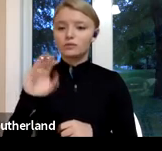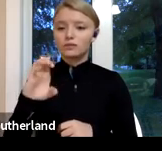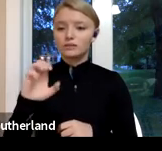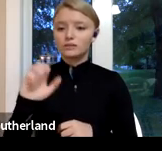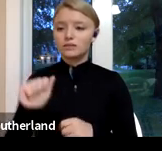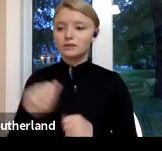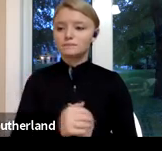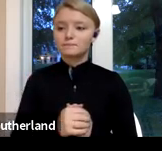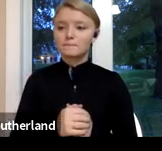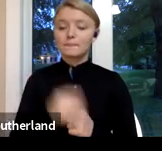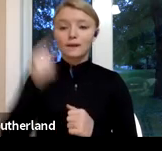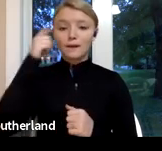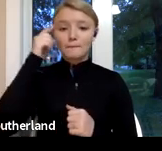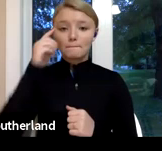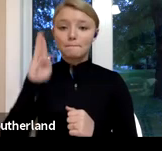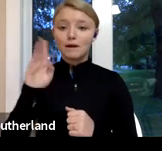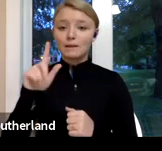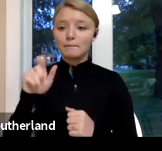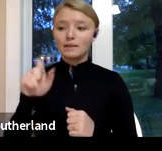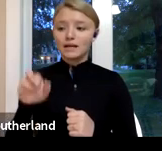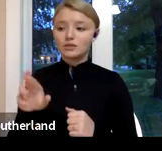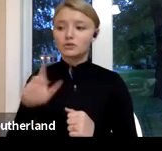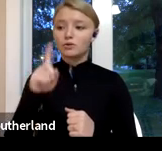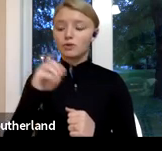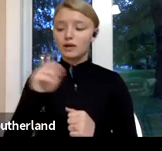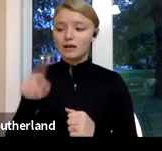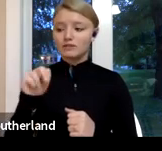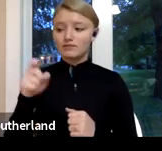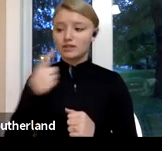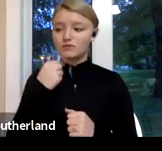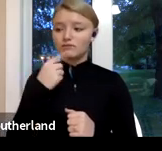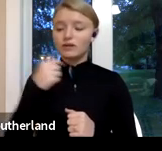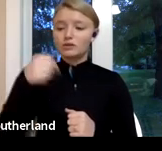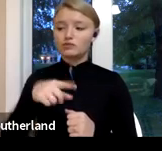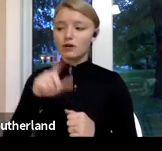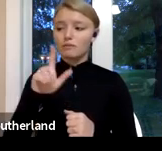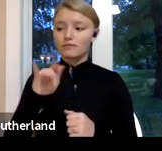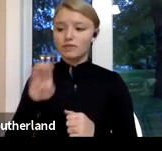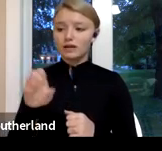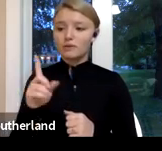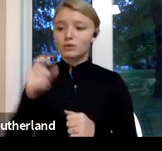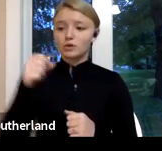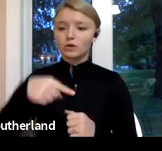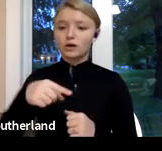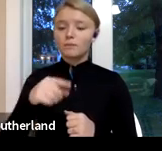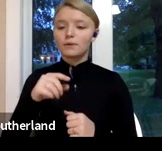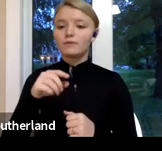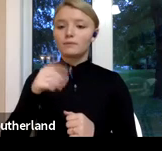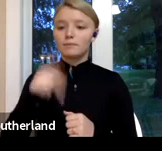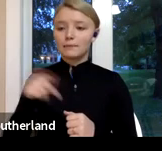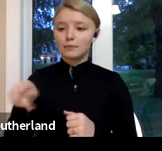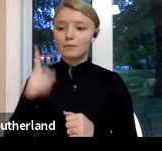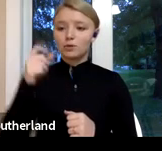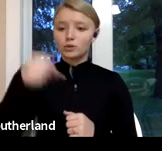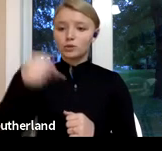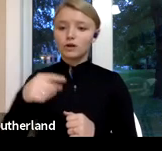Mind Blaster, 1 ounce of Ningxia Red, 1 drop of lime, 1 drop of peppermint, 1 drop of